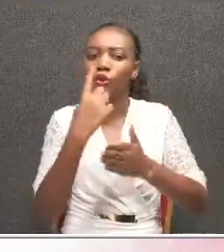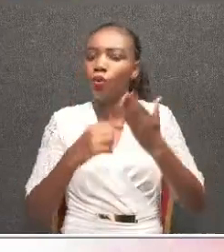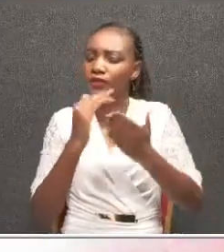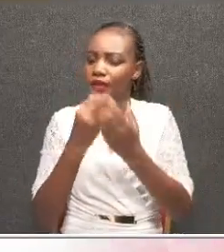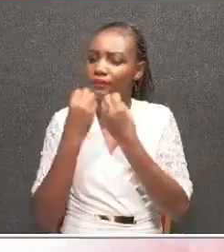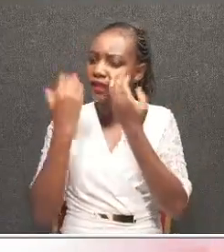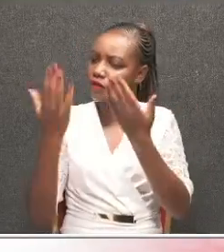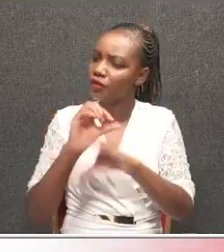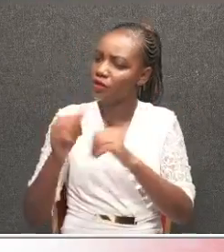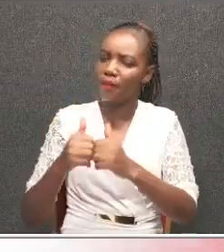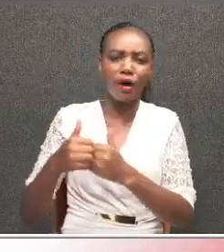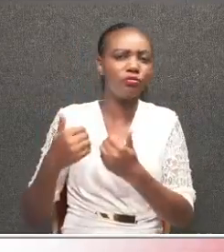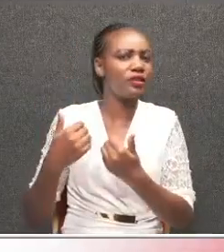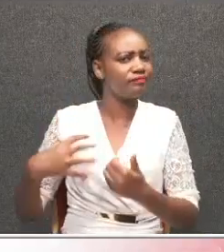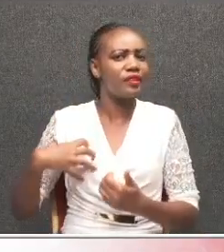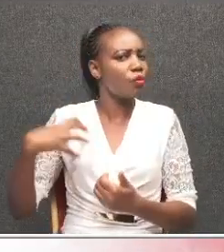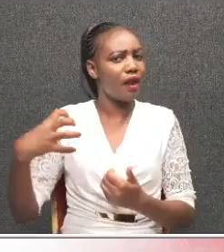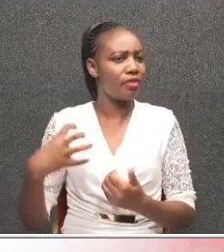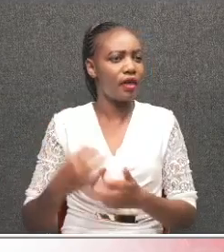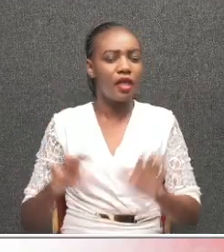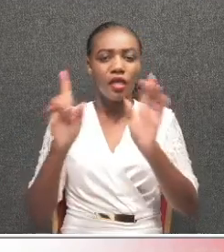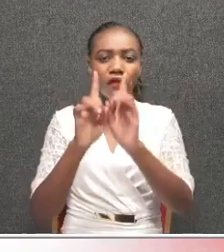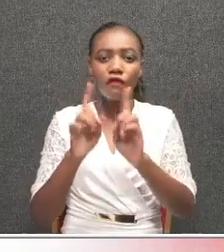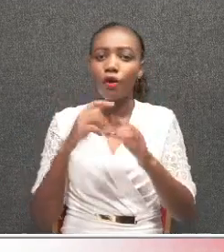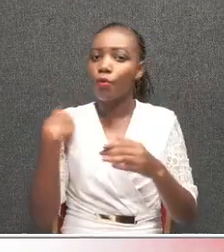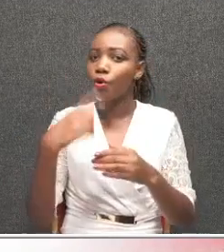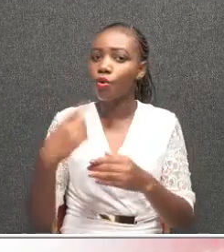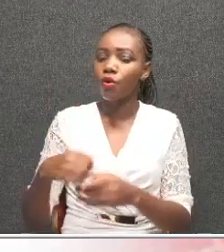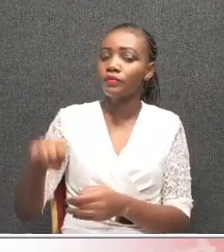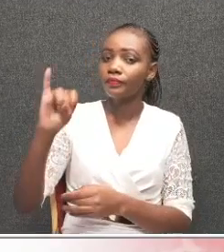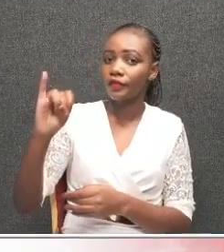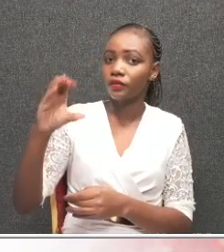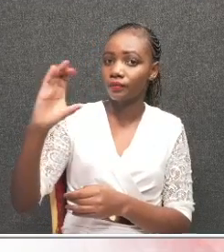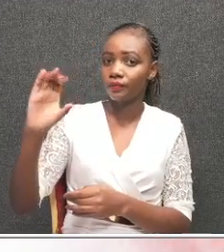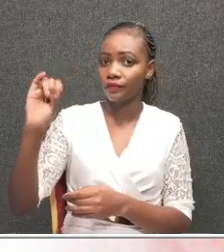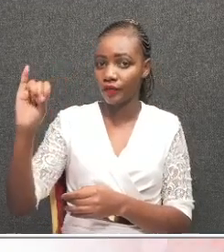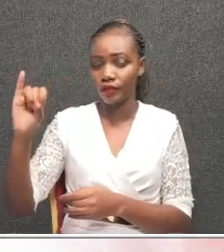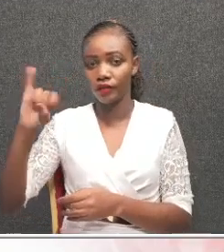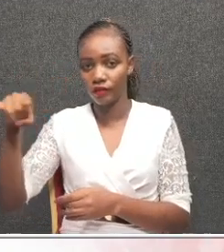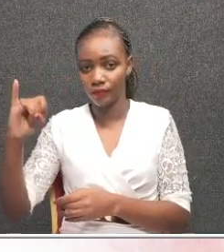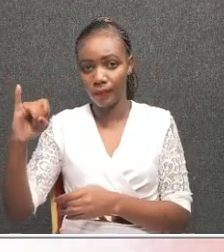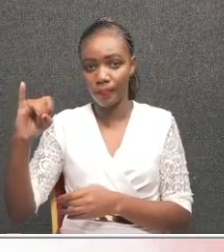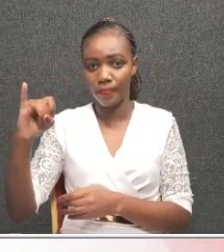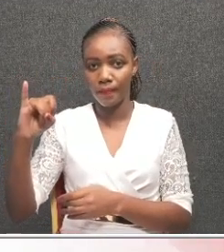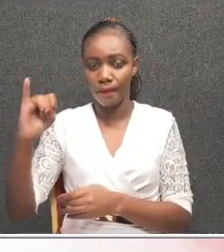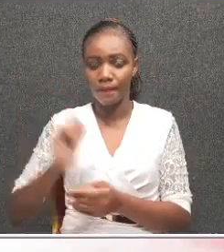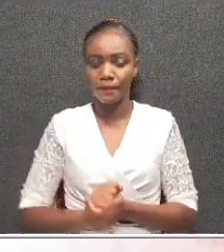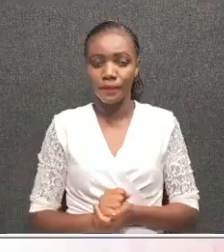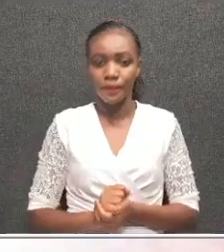comments surrounding the Pandora Papers leaks by the International Consortium of Investigative Journalism,